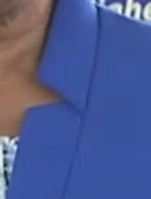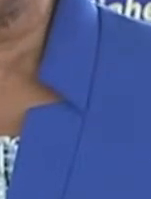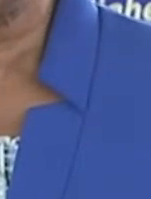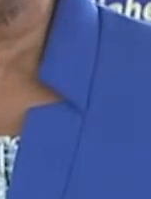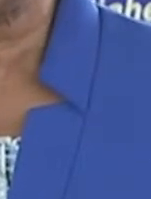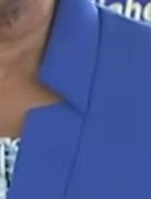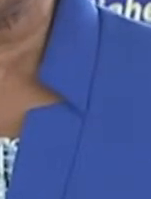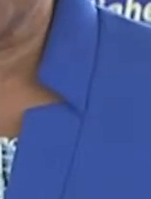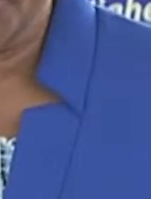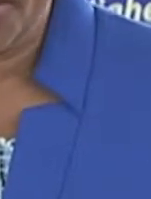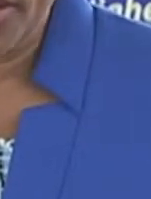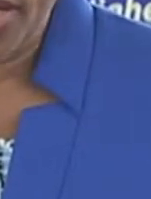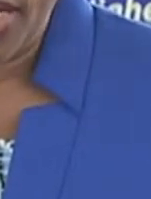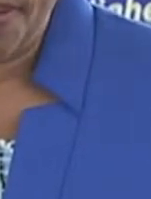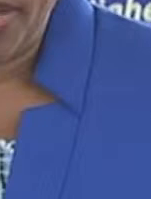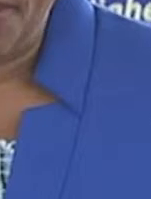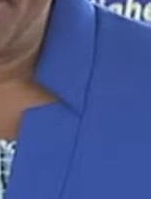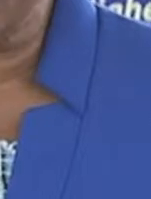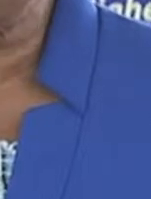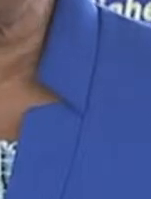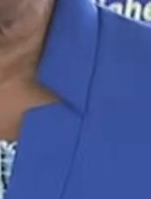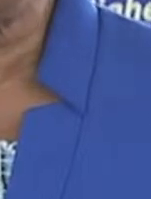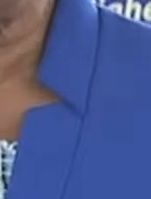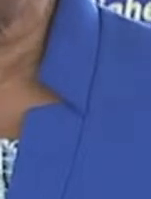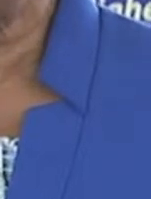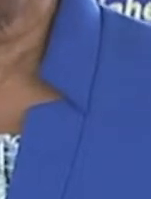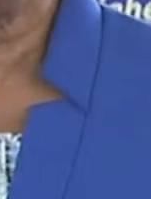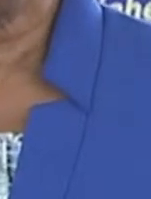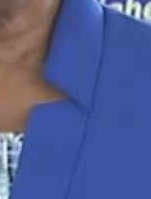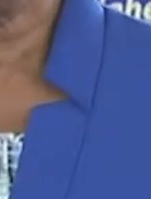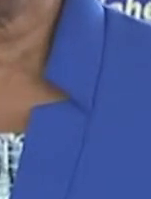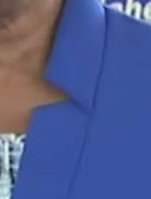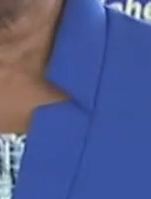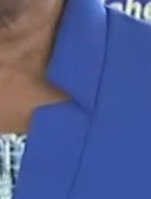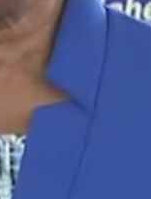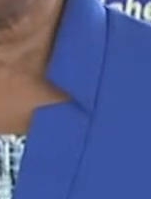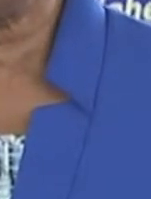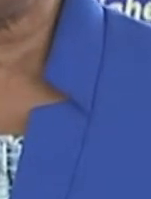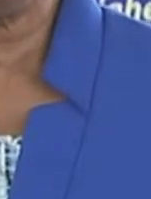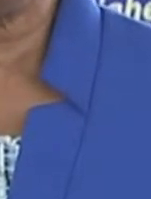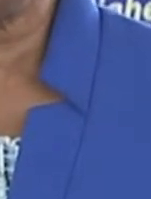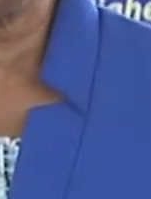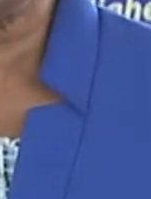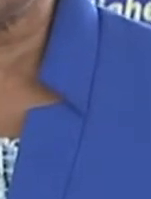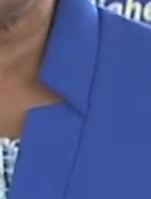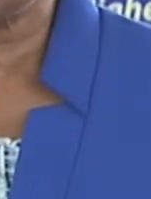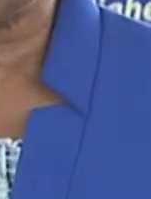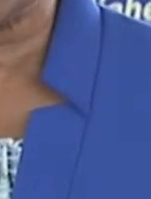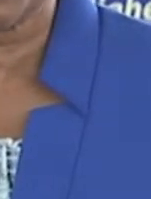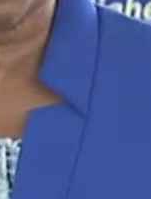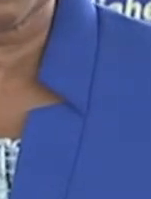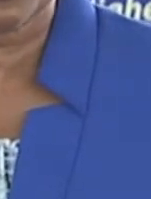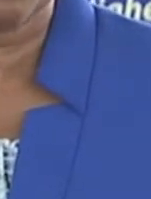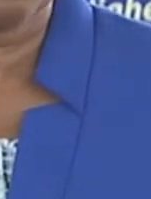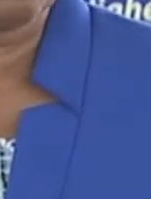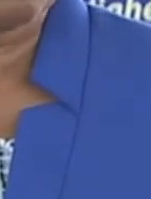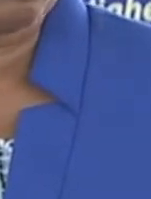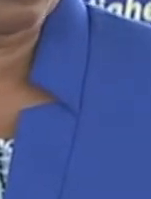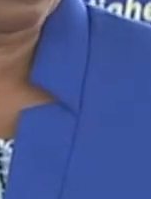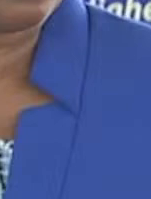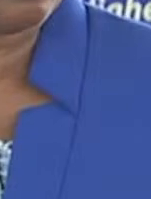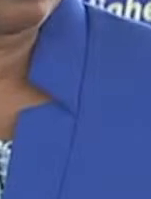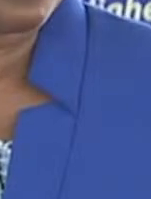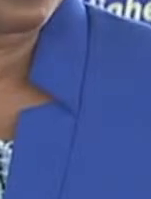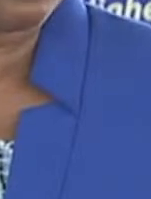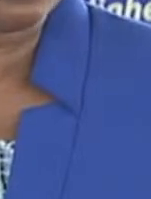and organized this public lecture. This team was chaired by Professor Richard